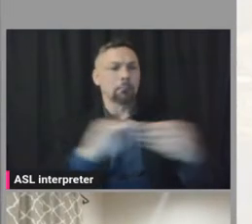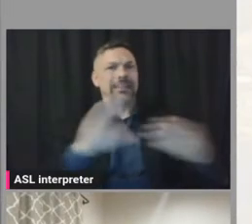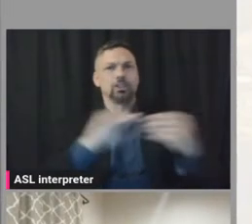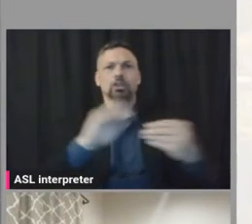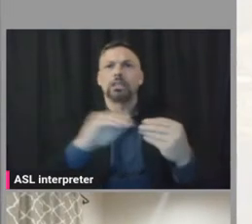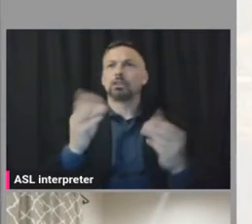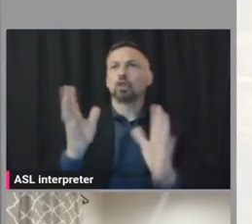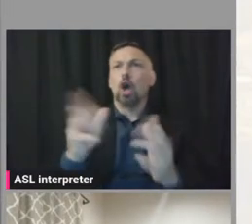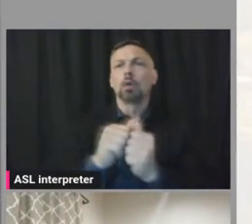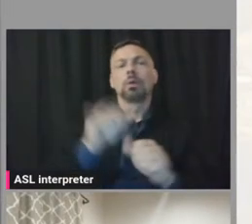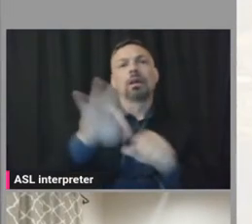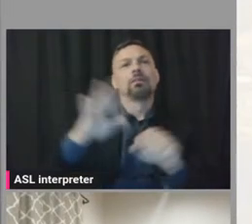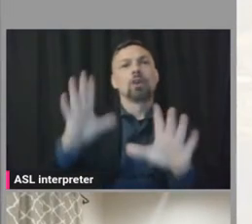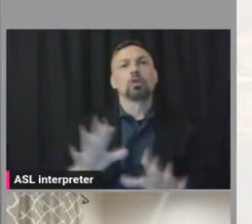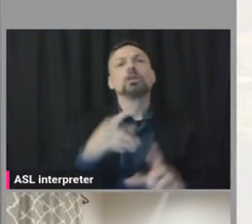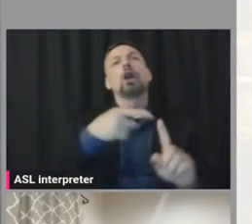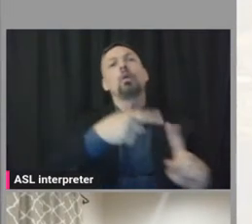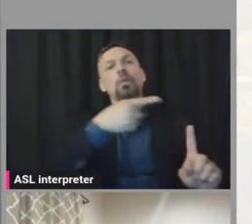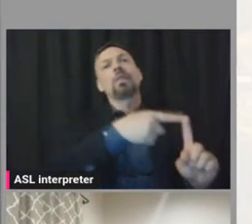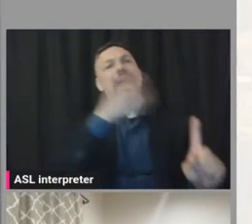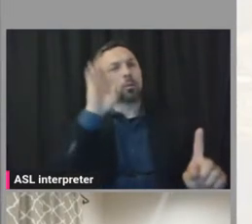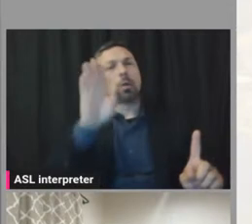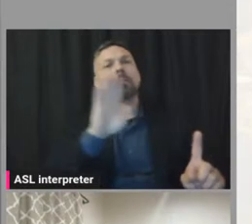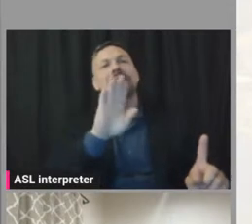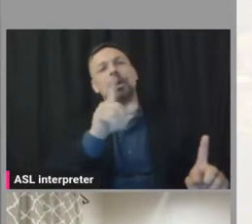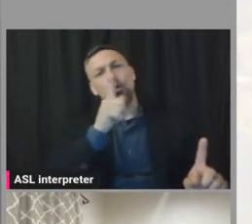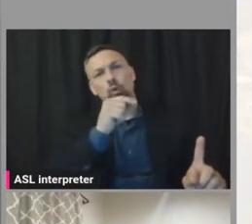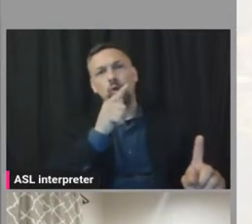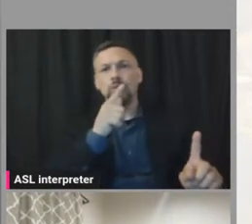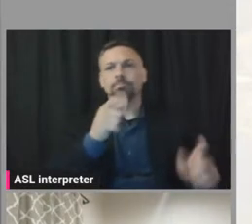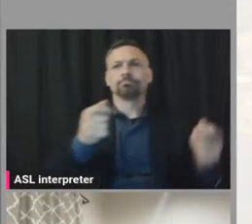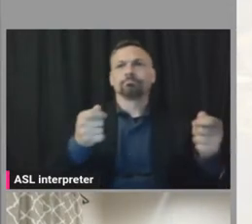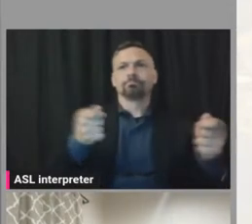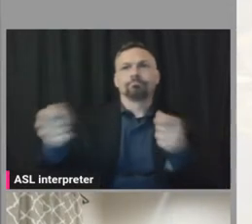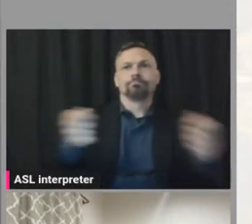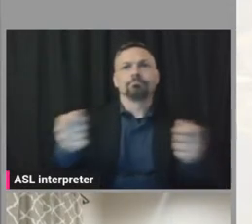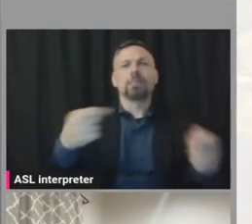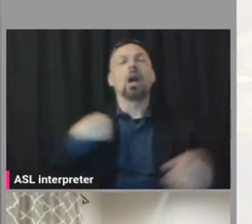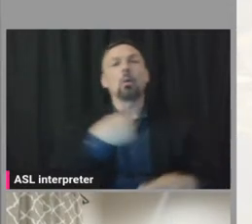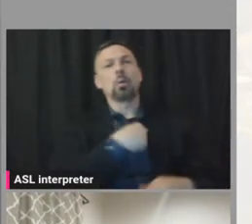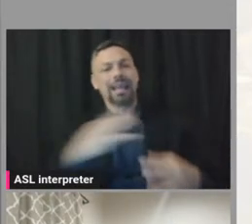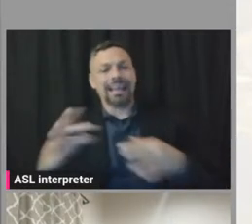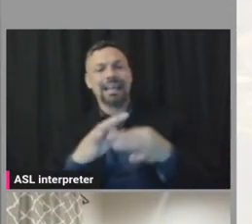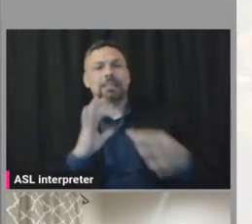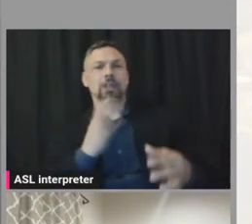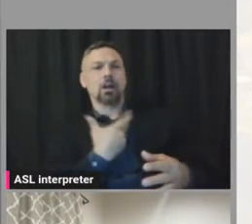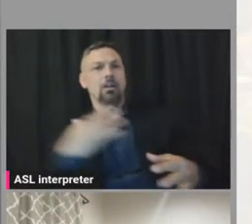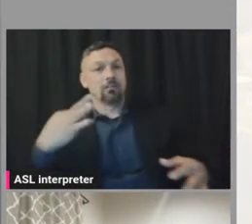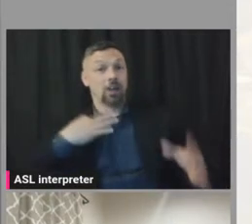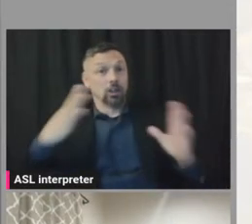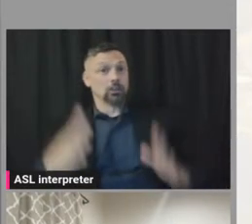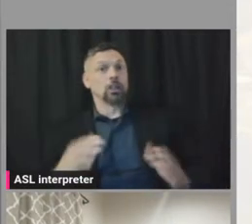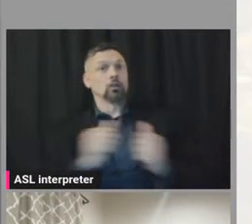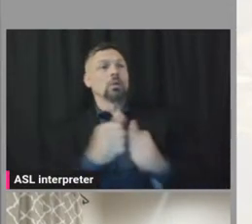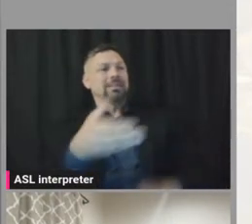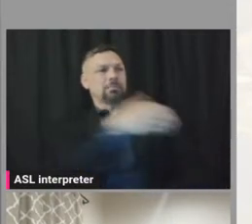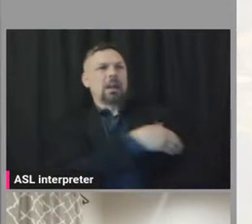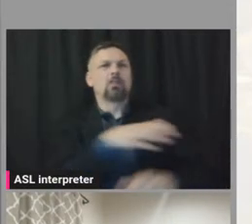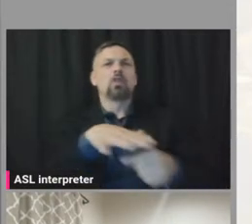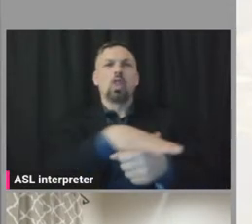voters, they're the ones who are going to be driving that. And we are connecting our volunteers with these powerful local